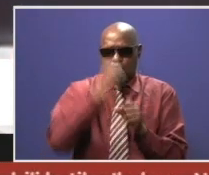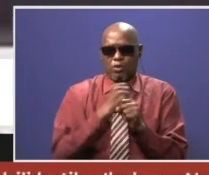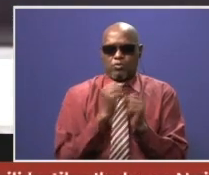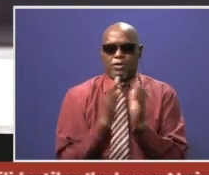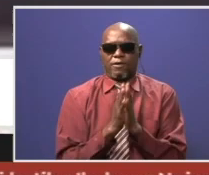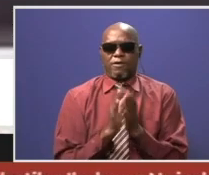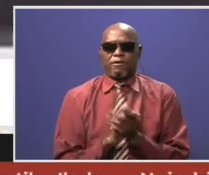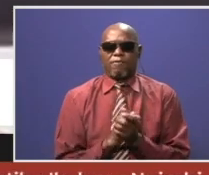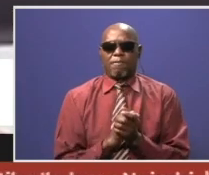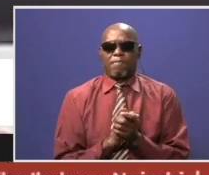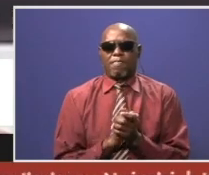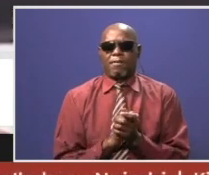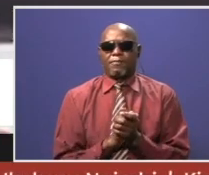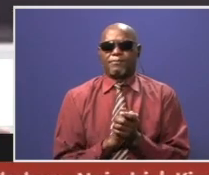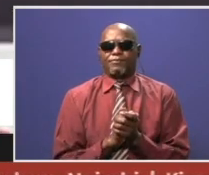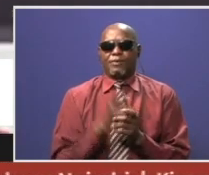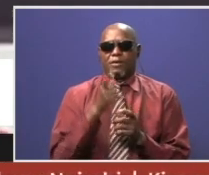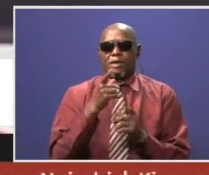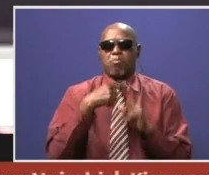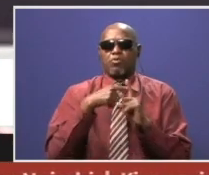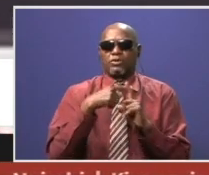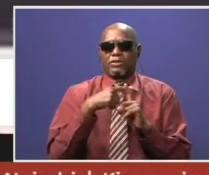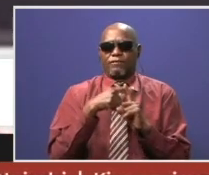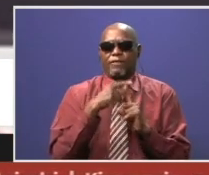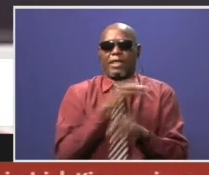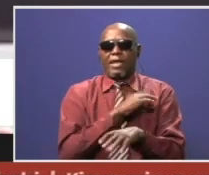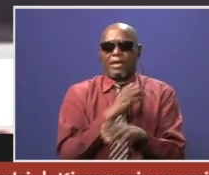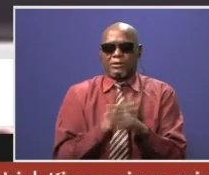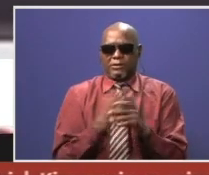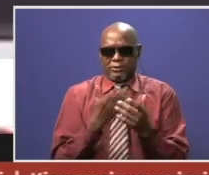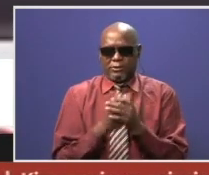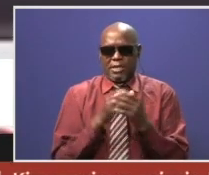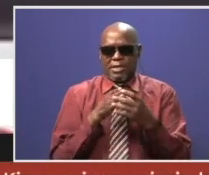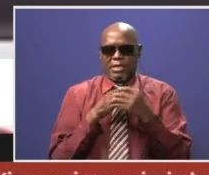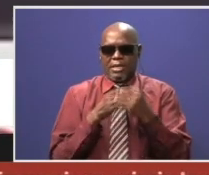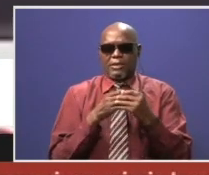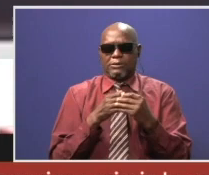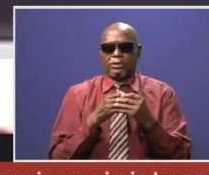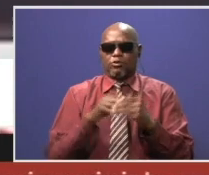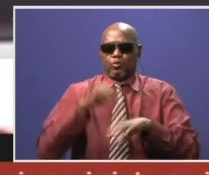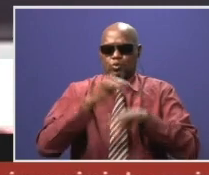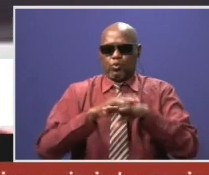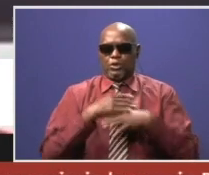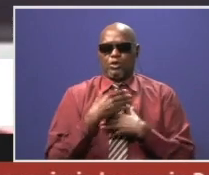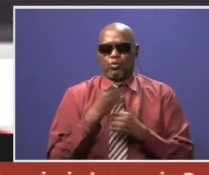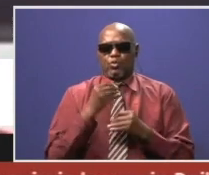There is intensity and positive energy that has led to tremendous interest in the county. I